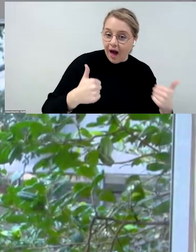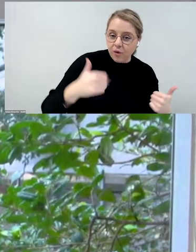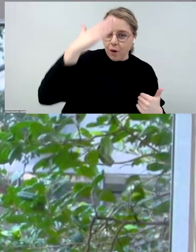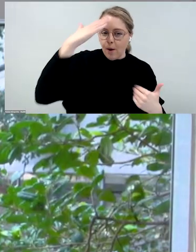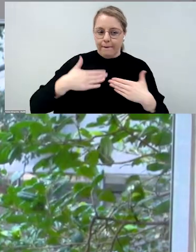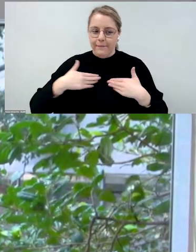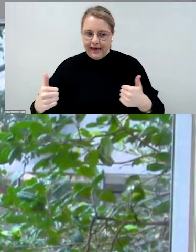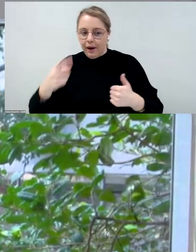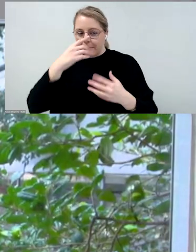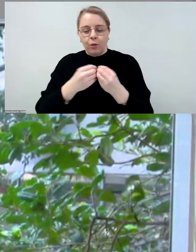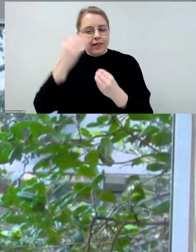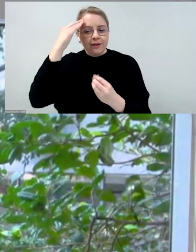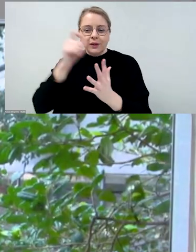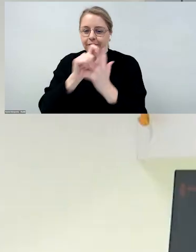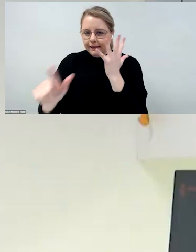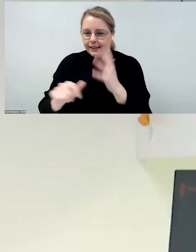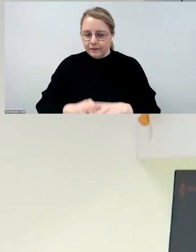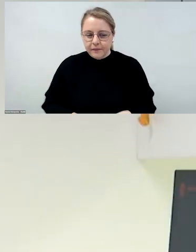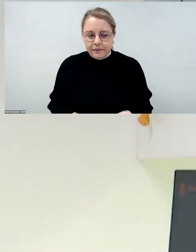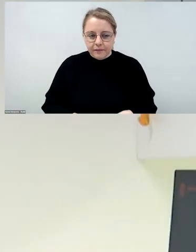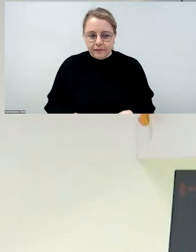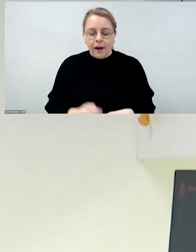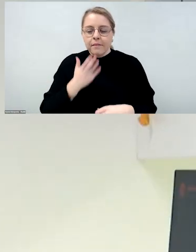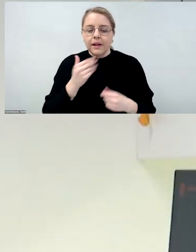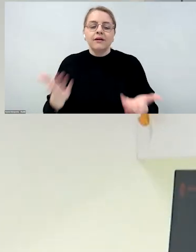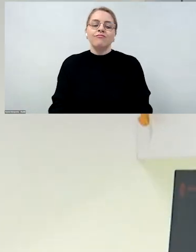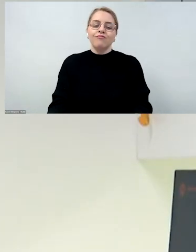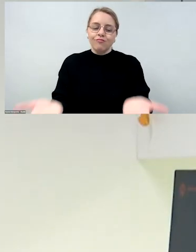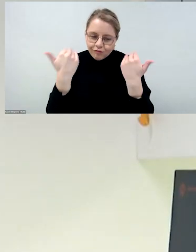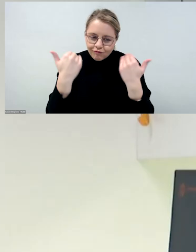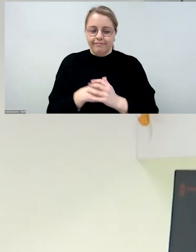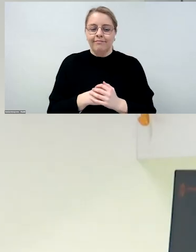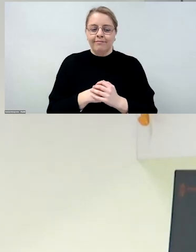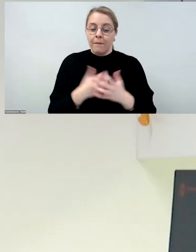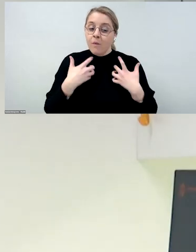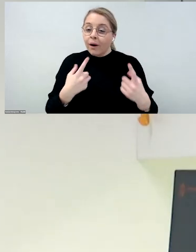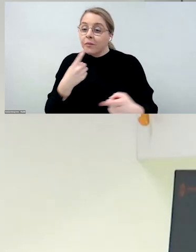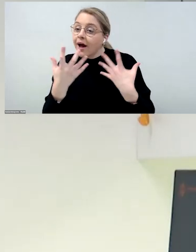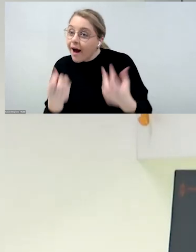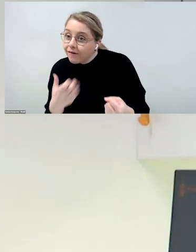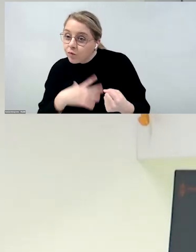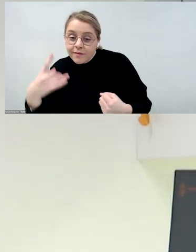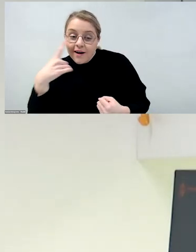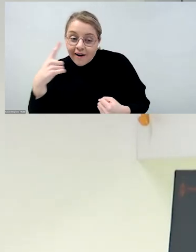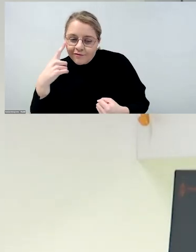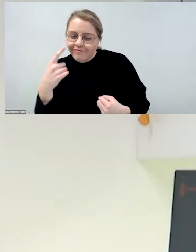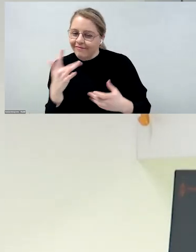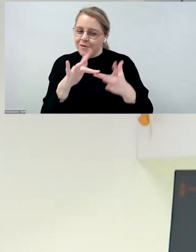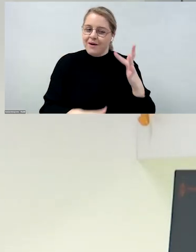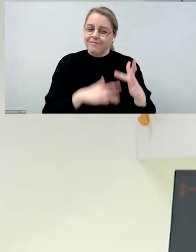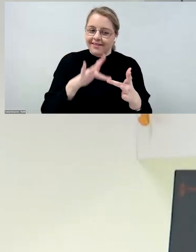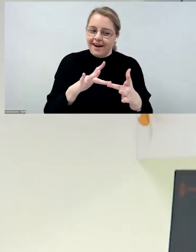disability. Please join us. To find out more information, go to our website